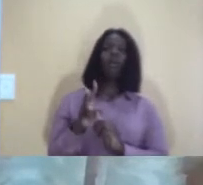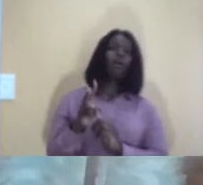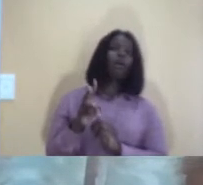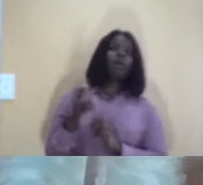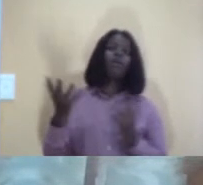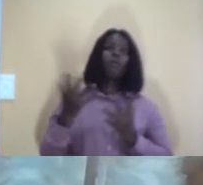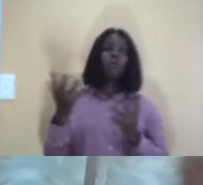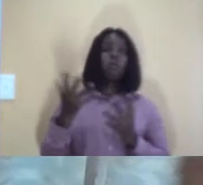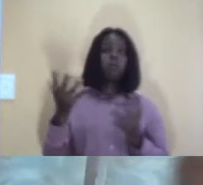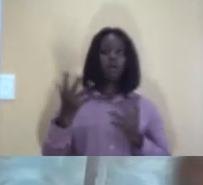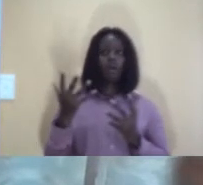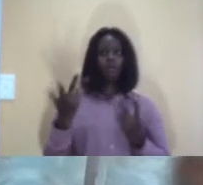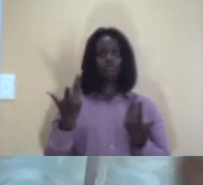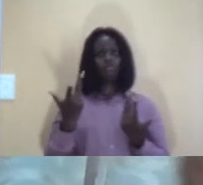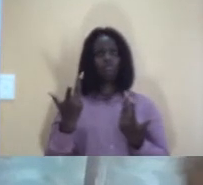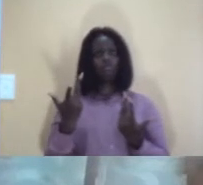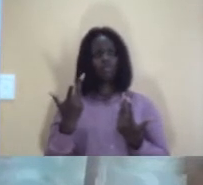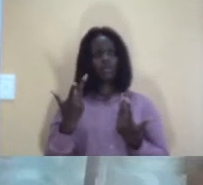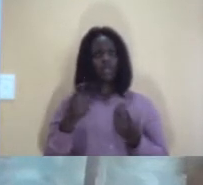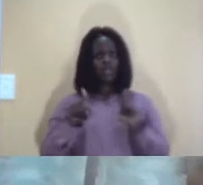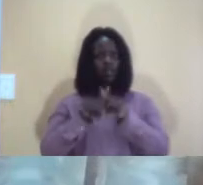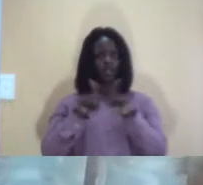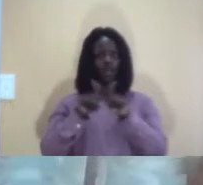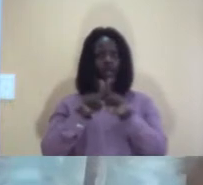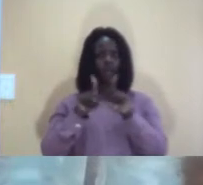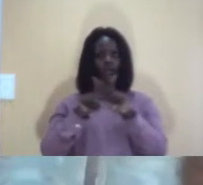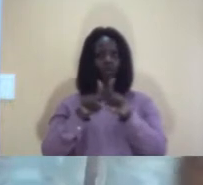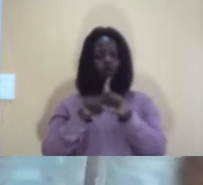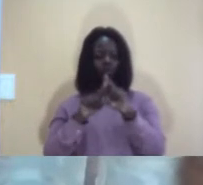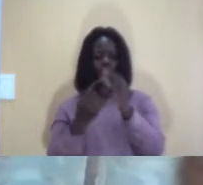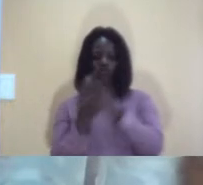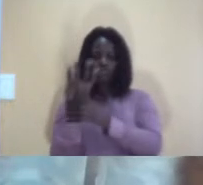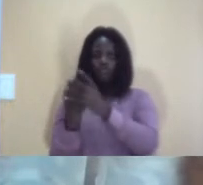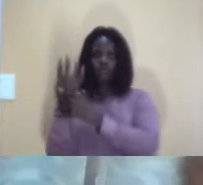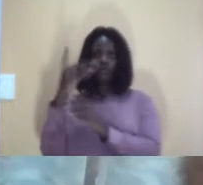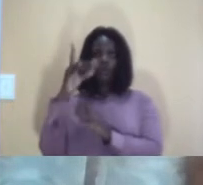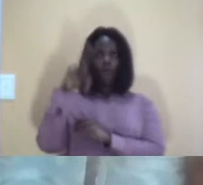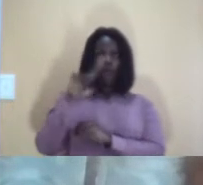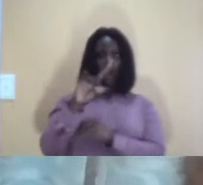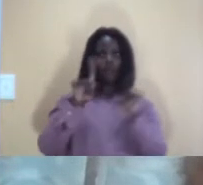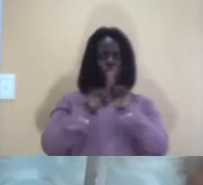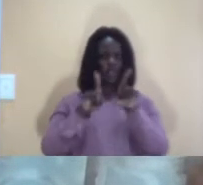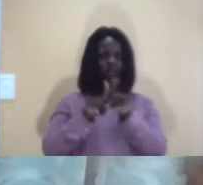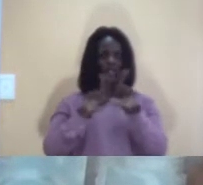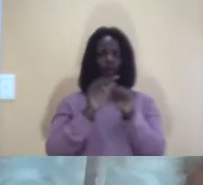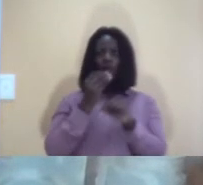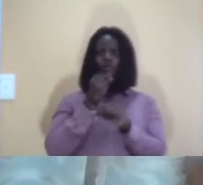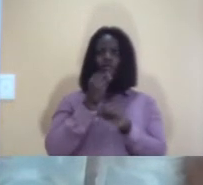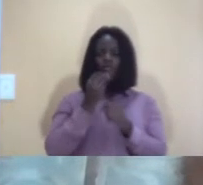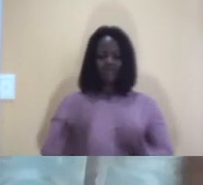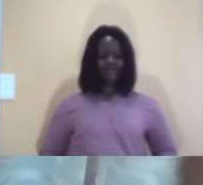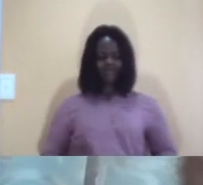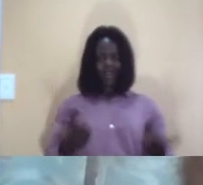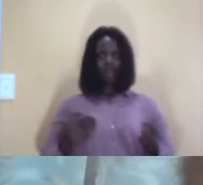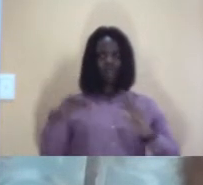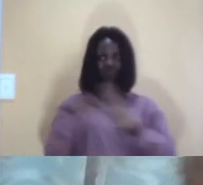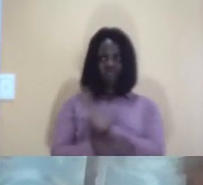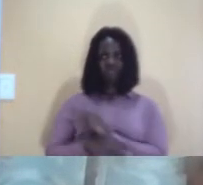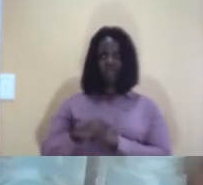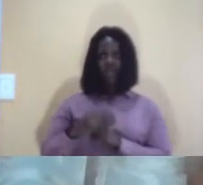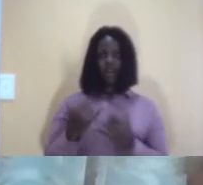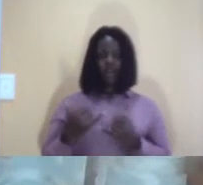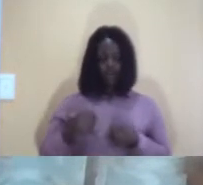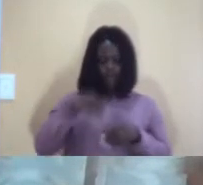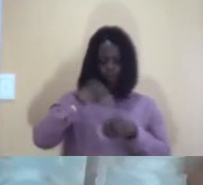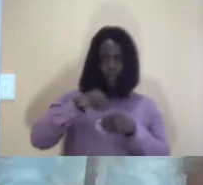on plant growth rates and animal growth, thus affecting food supply. With crops now being exposed